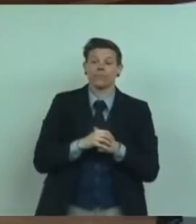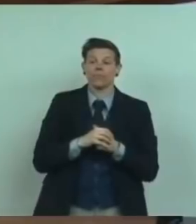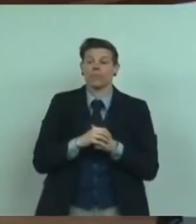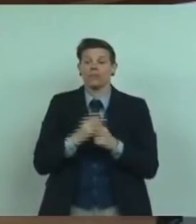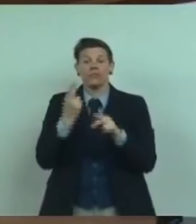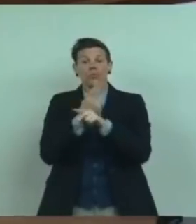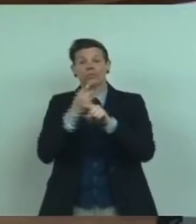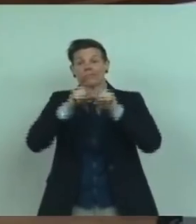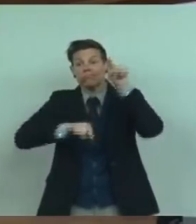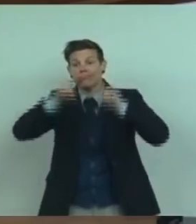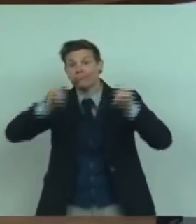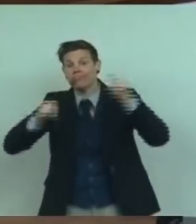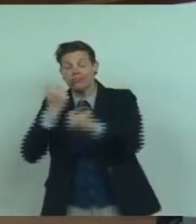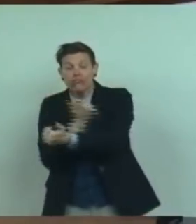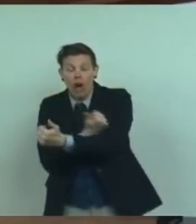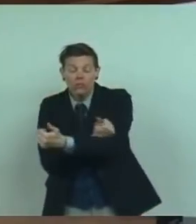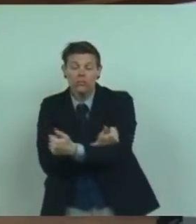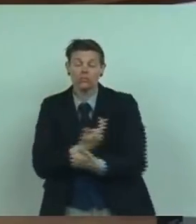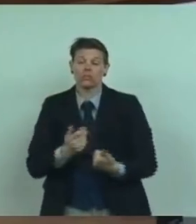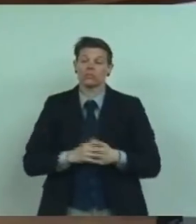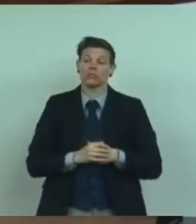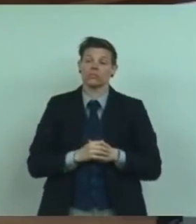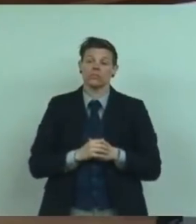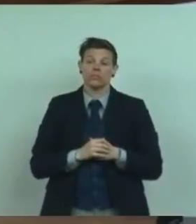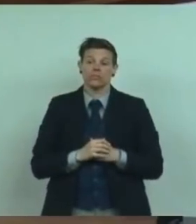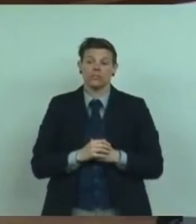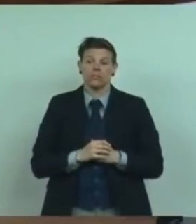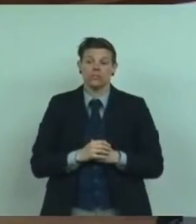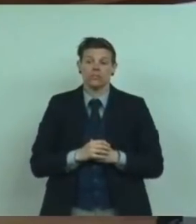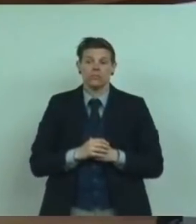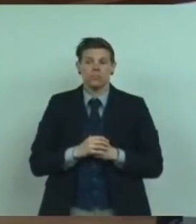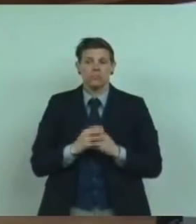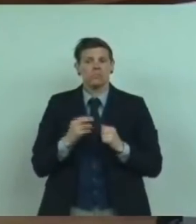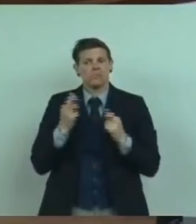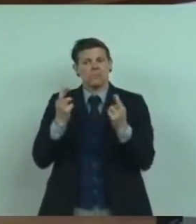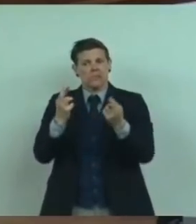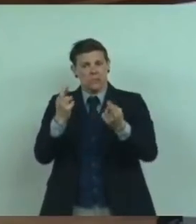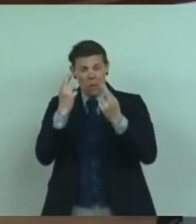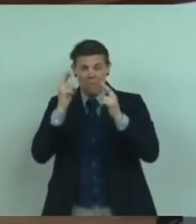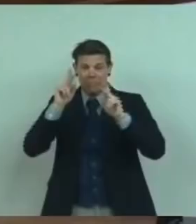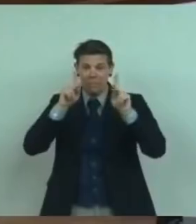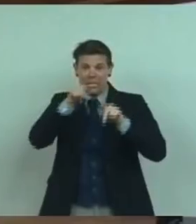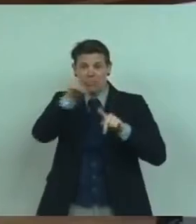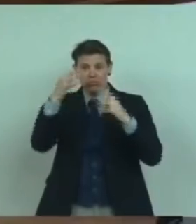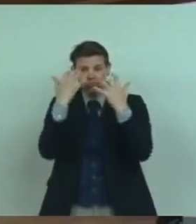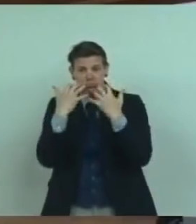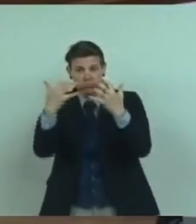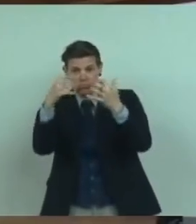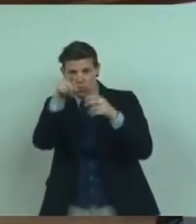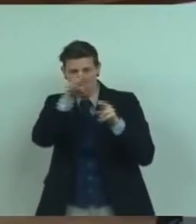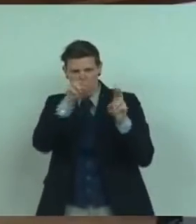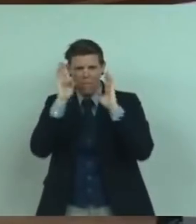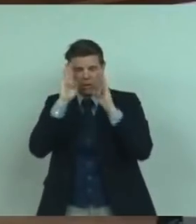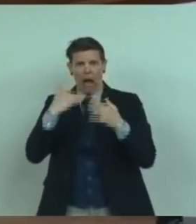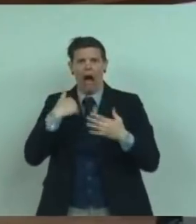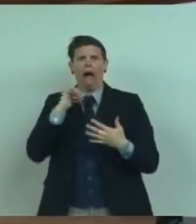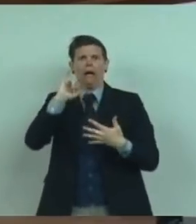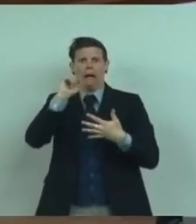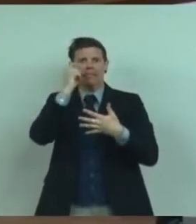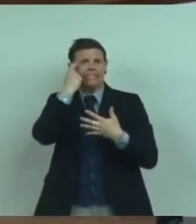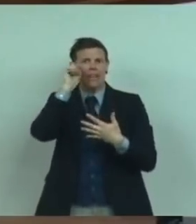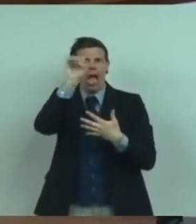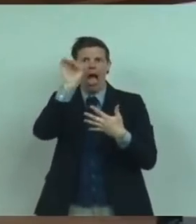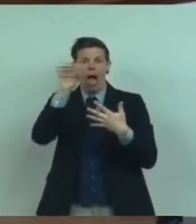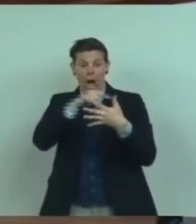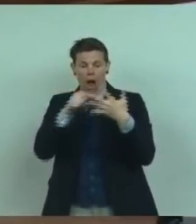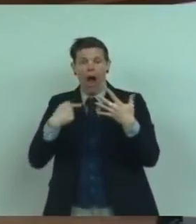the people of New Mexico will pay particular attention to this as well. If you have one of these conditions, then you're at higher risk. This